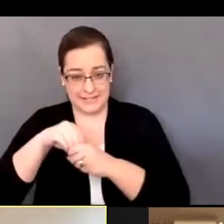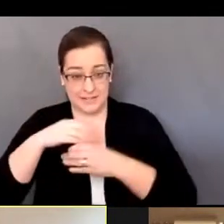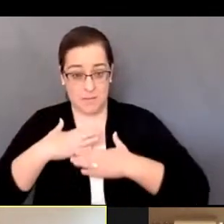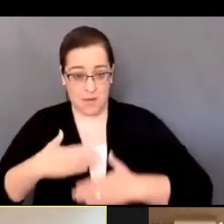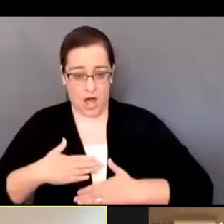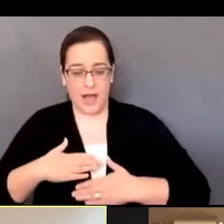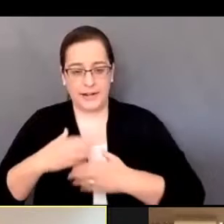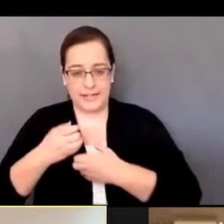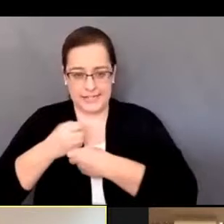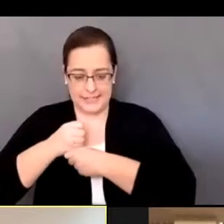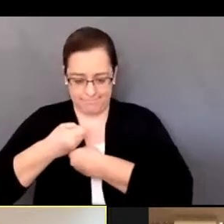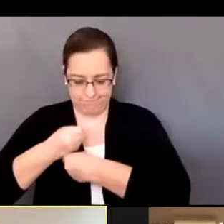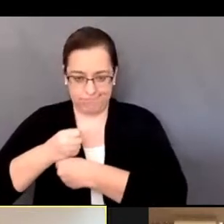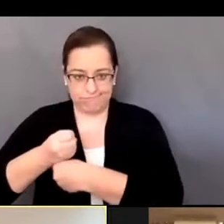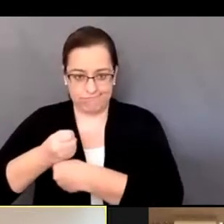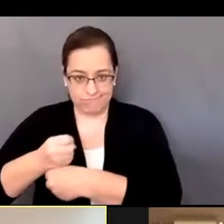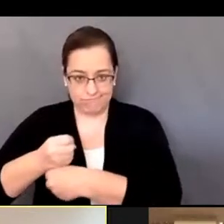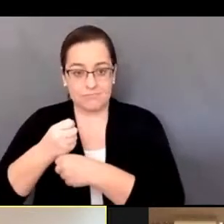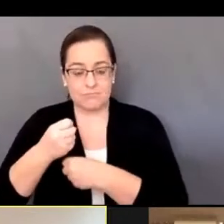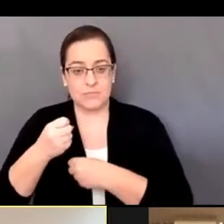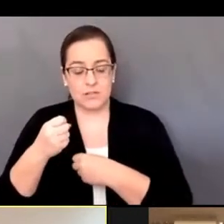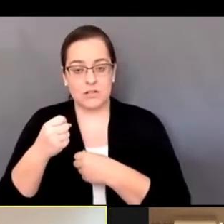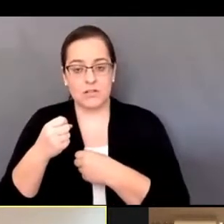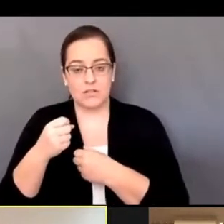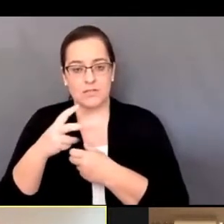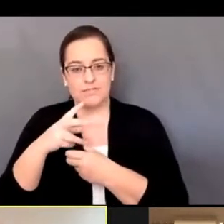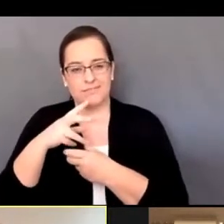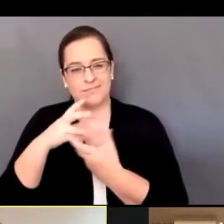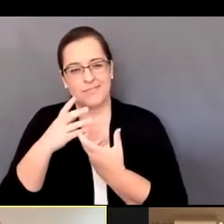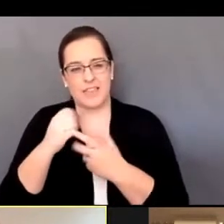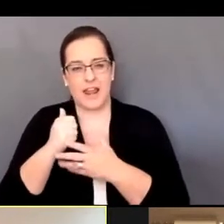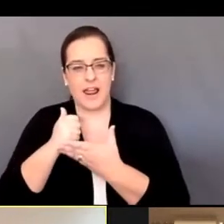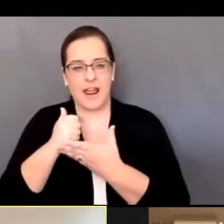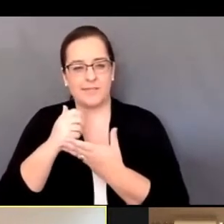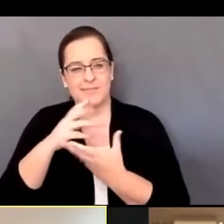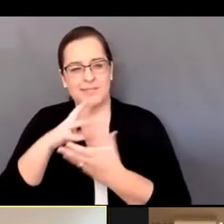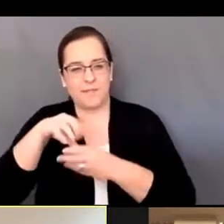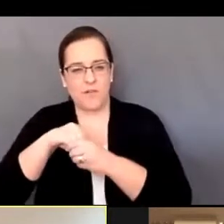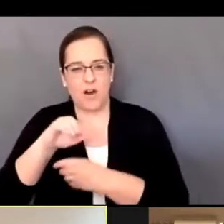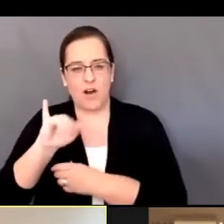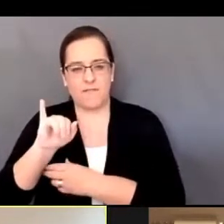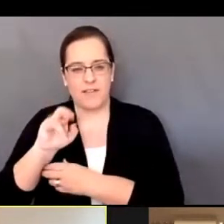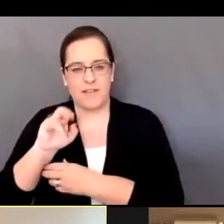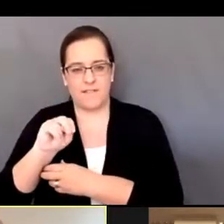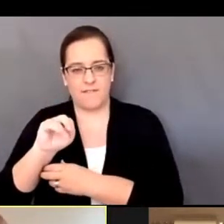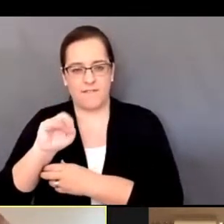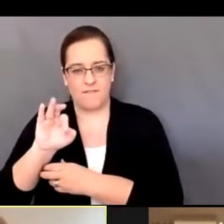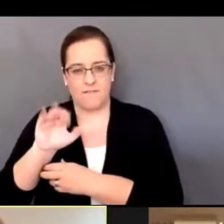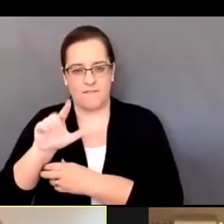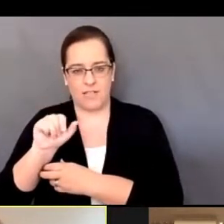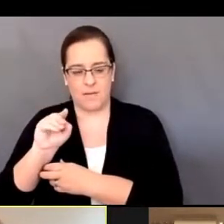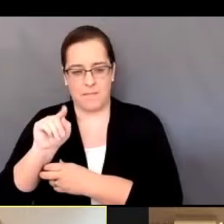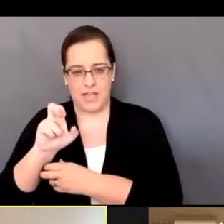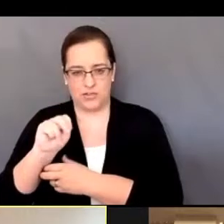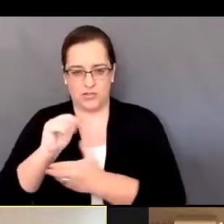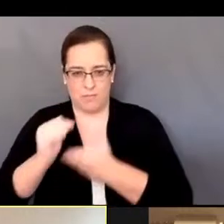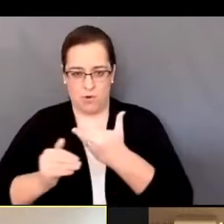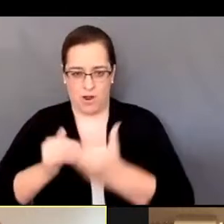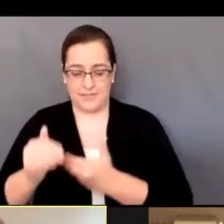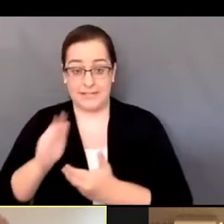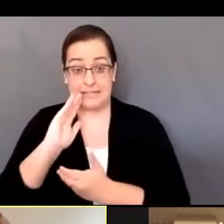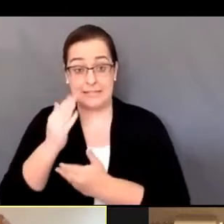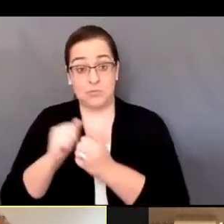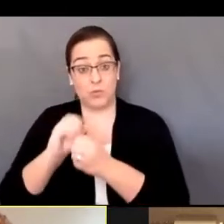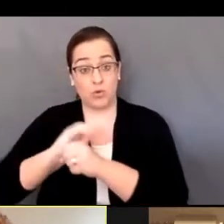body that are kind of part of the inflammatory process. And it seems that it's out of control.